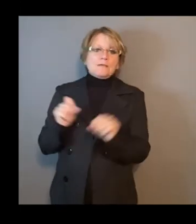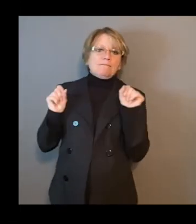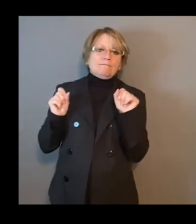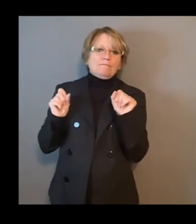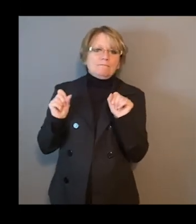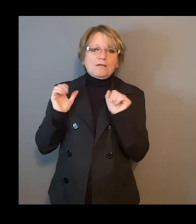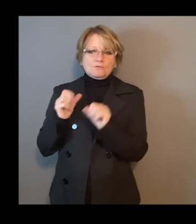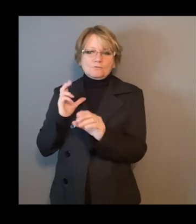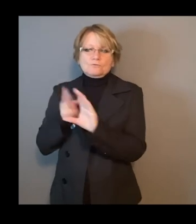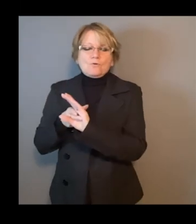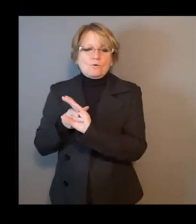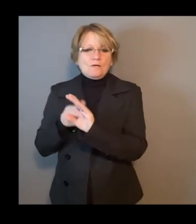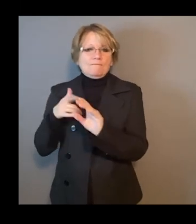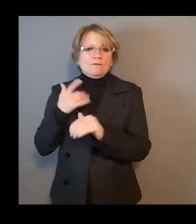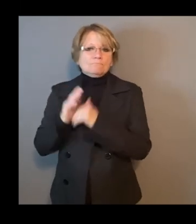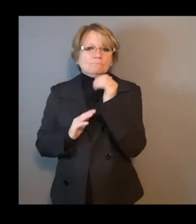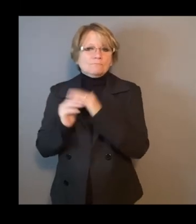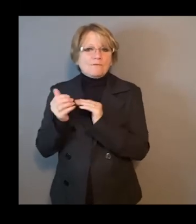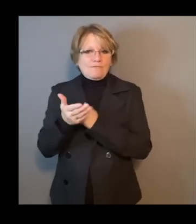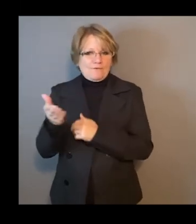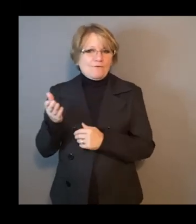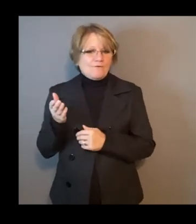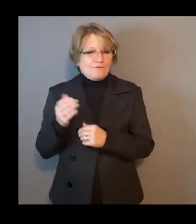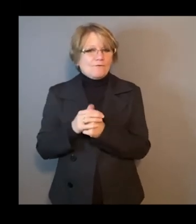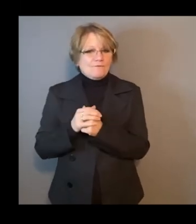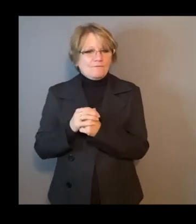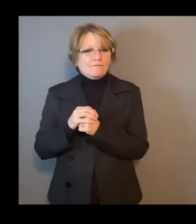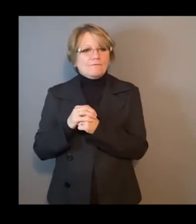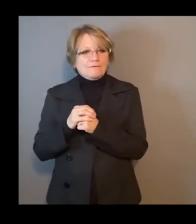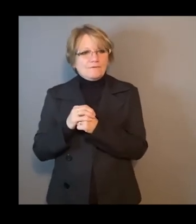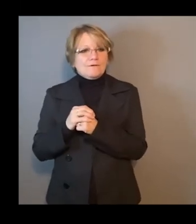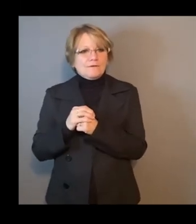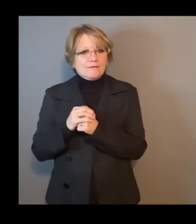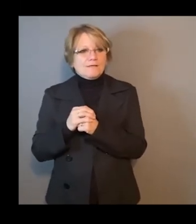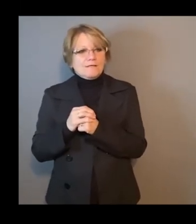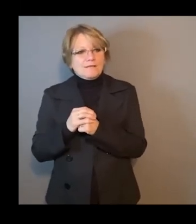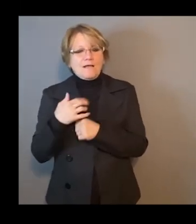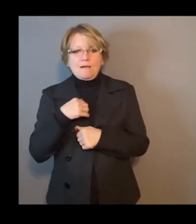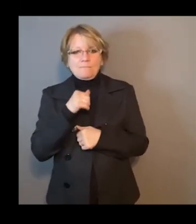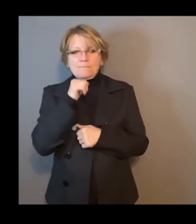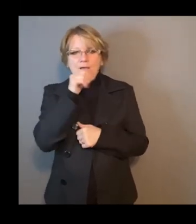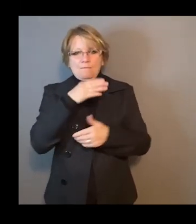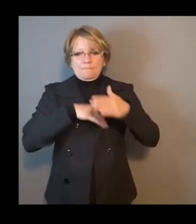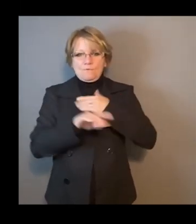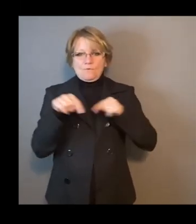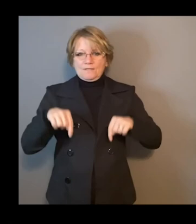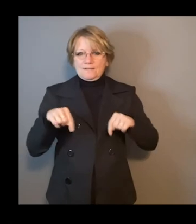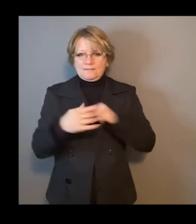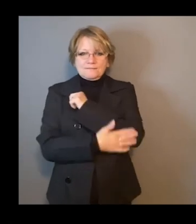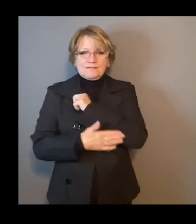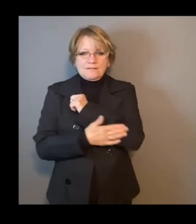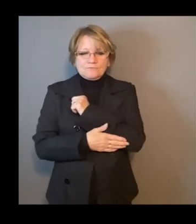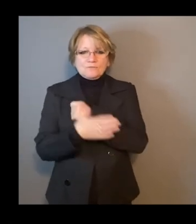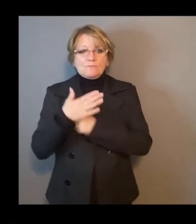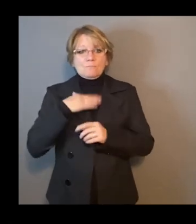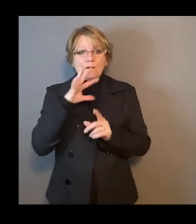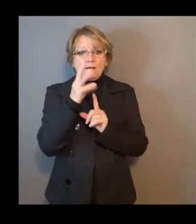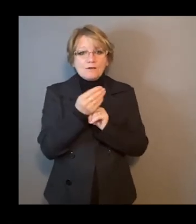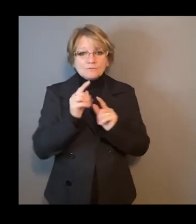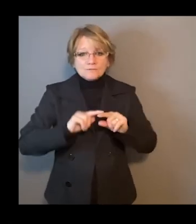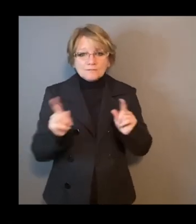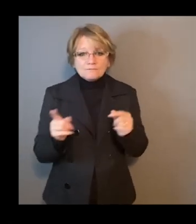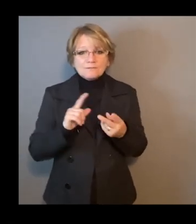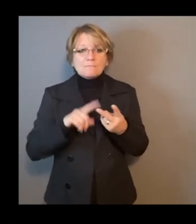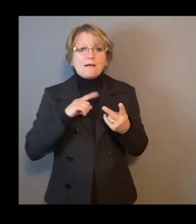to where in class I couldn't be, because it's just, I just felt, you know, I'm not from this country originally, right? So my culture's already different. I might have